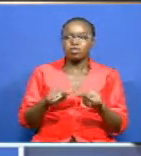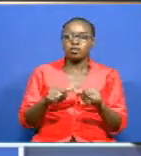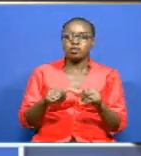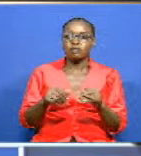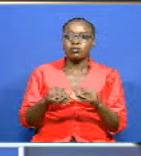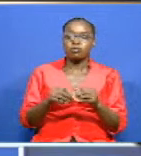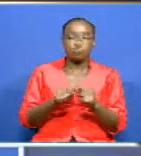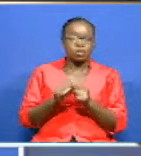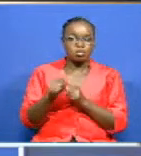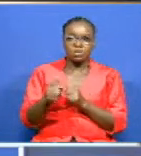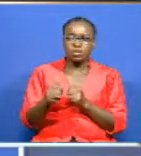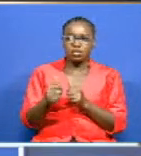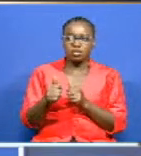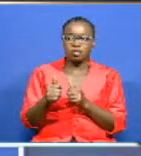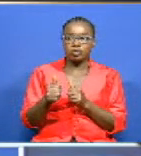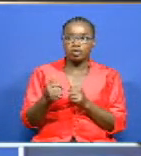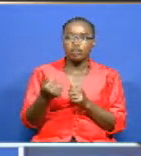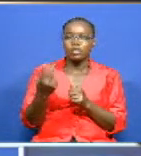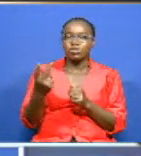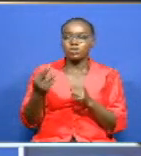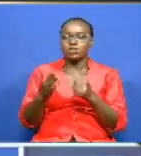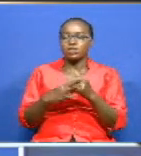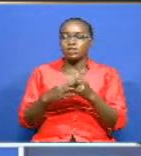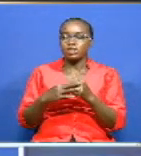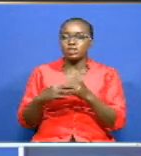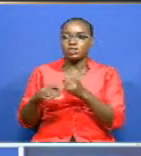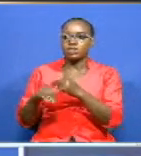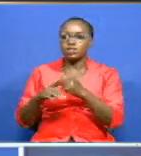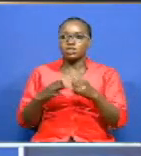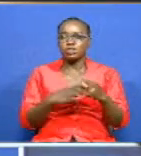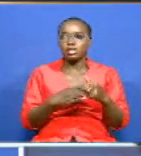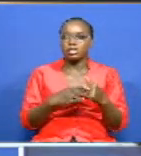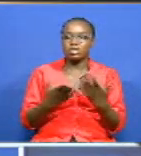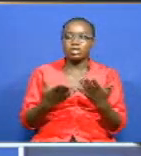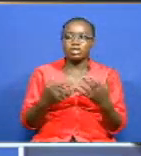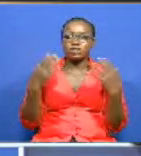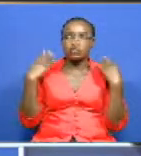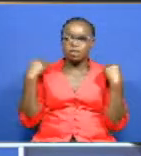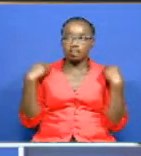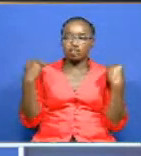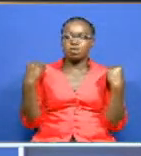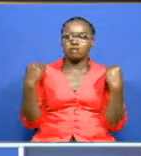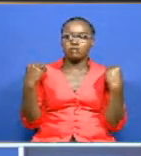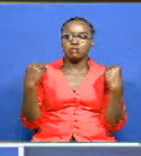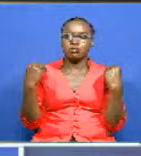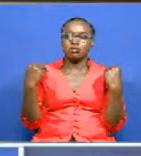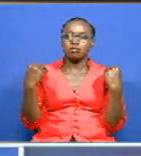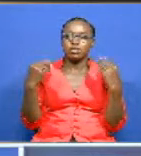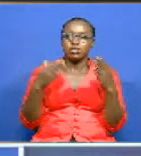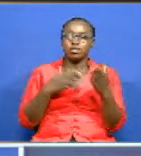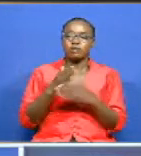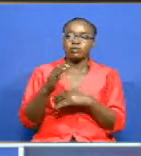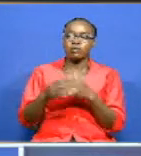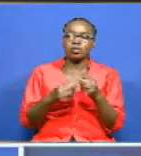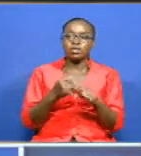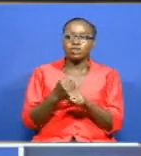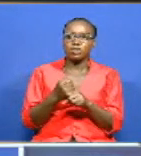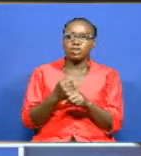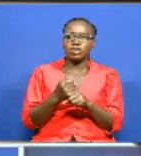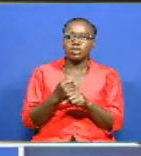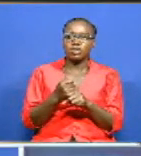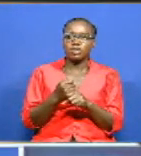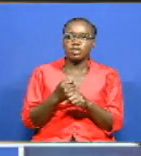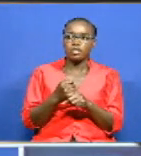28 assists tonight. That was a big part of it. And, you know, this game, is as much as any throughout the year, was a